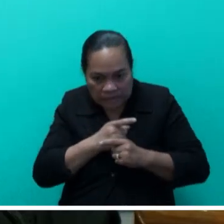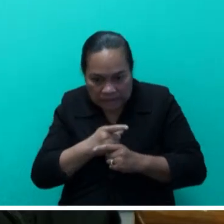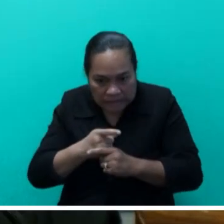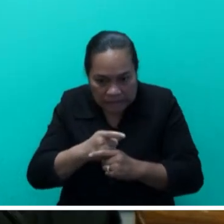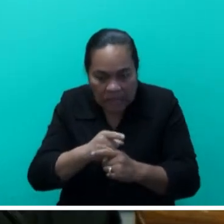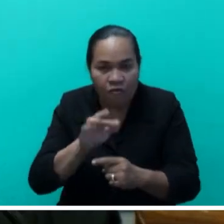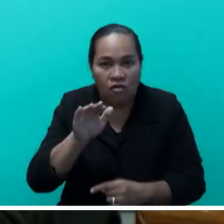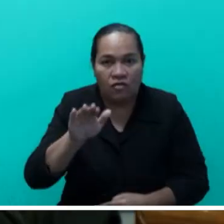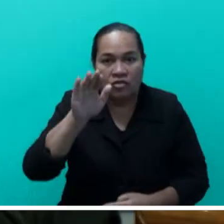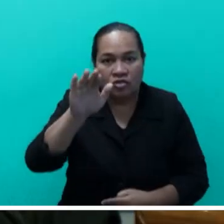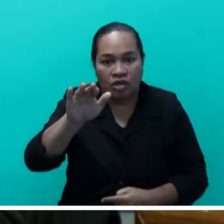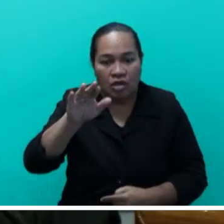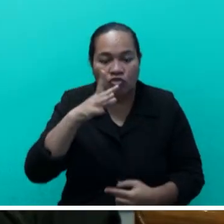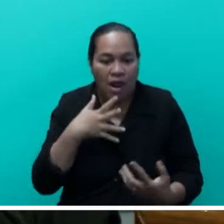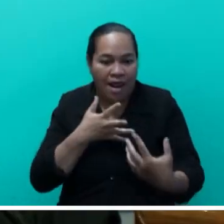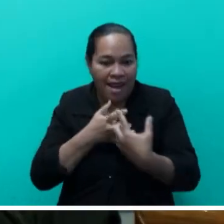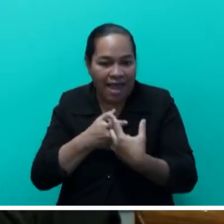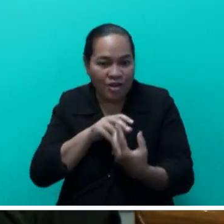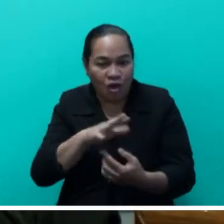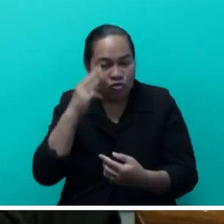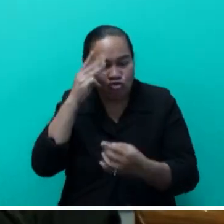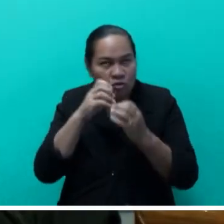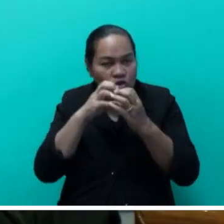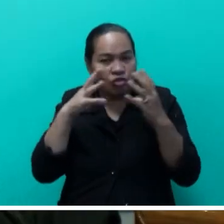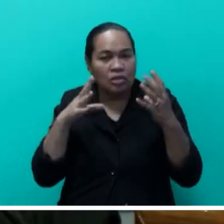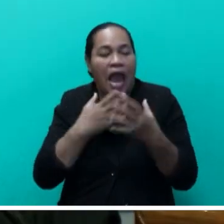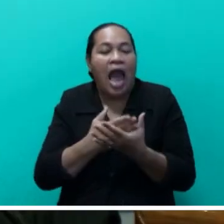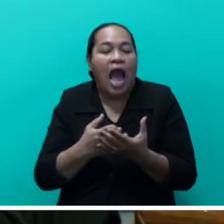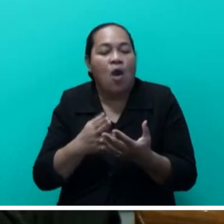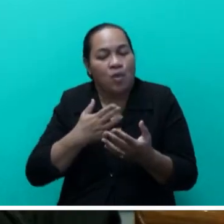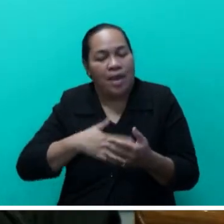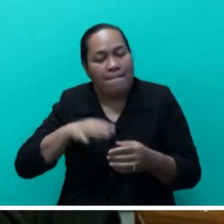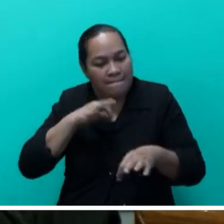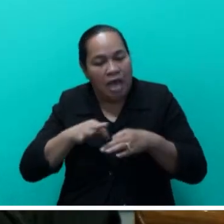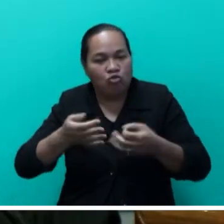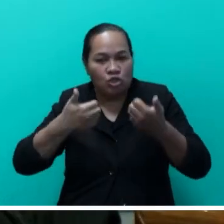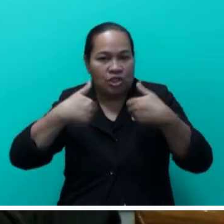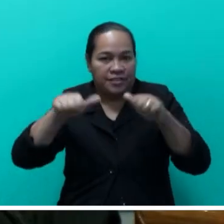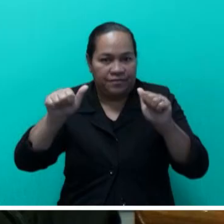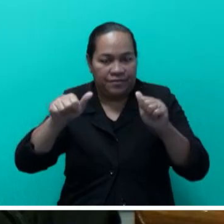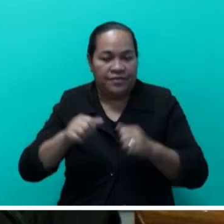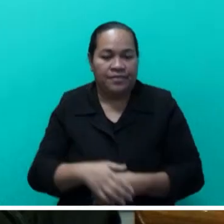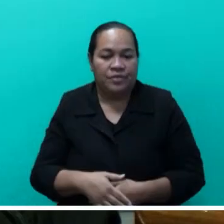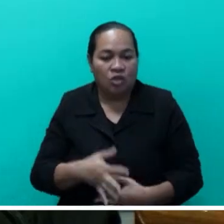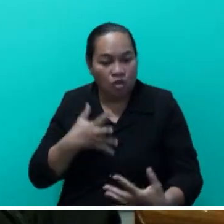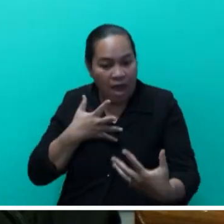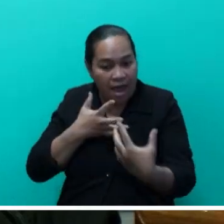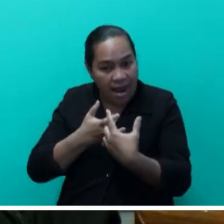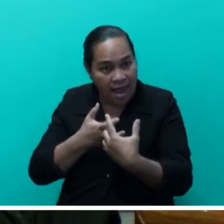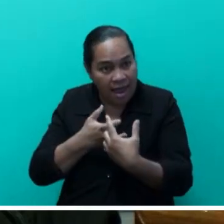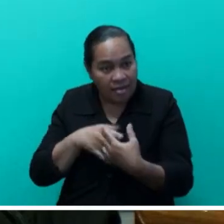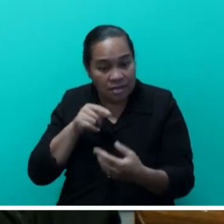endeavors, outlining our aspirations and how we intend to achieve them. Aligned with the National Development Plan